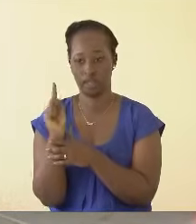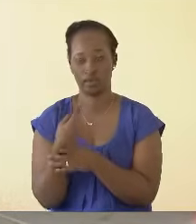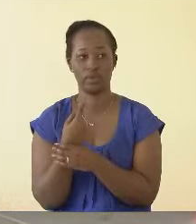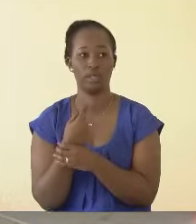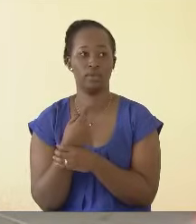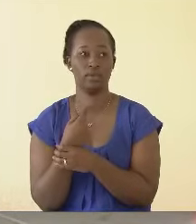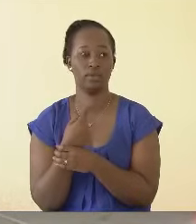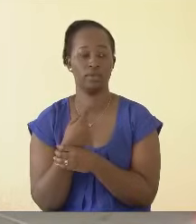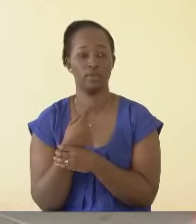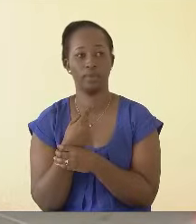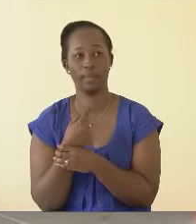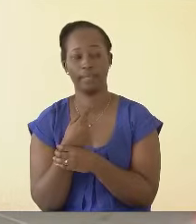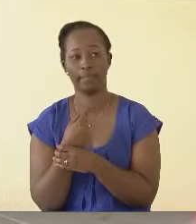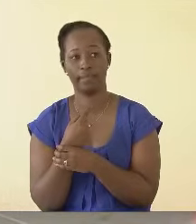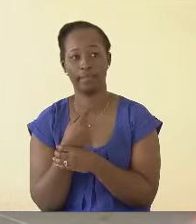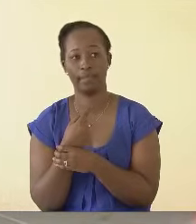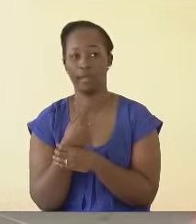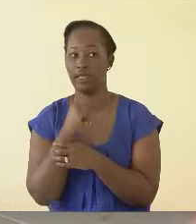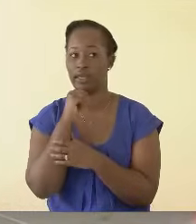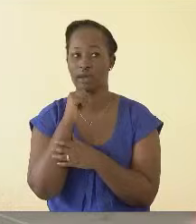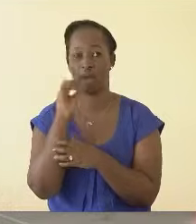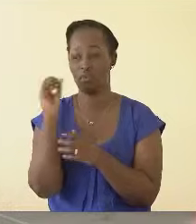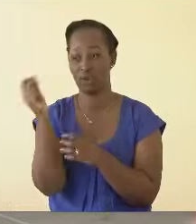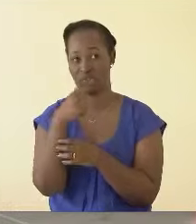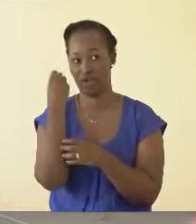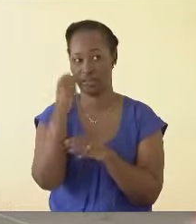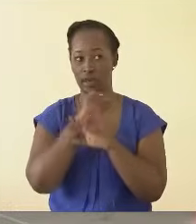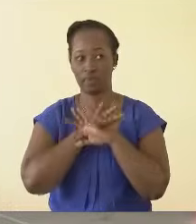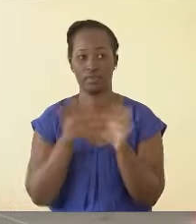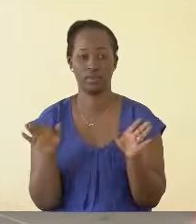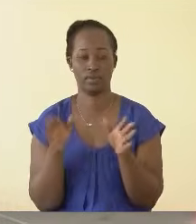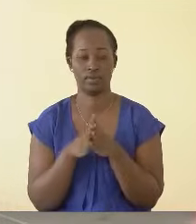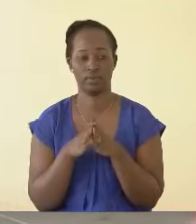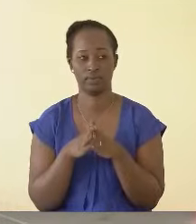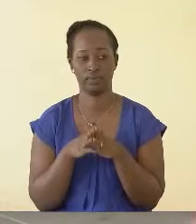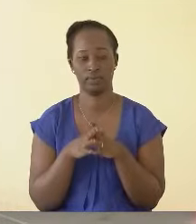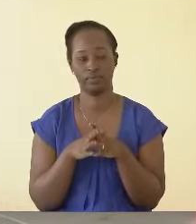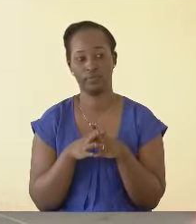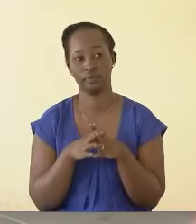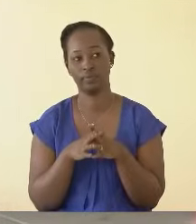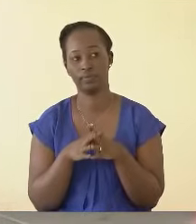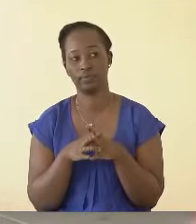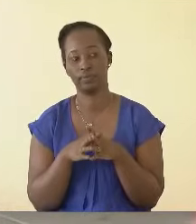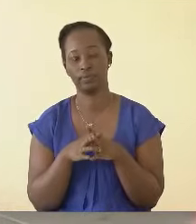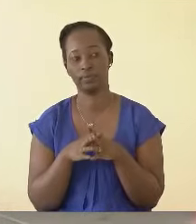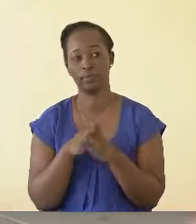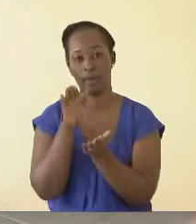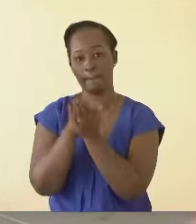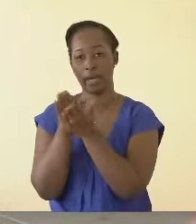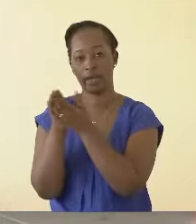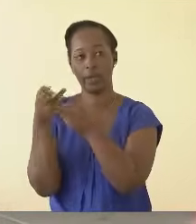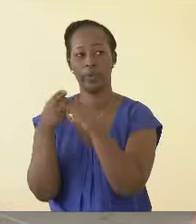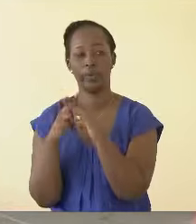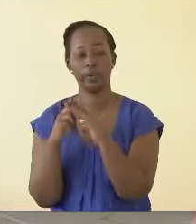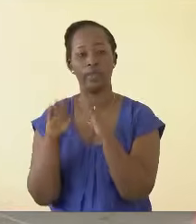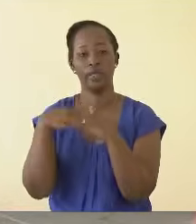500,000. So here, nothing was received for April and June. So that's a bank loan.